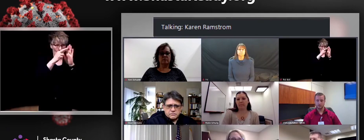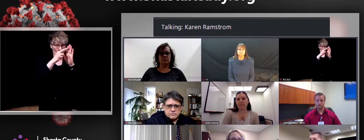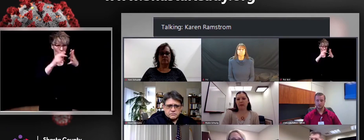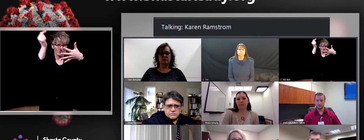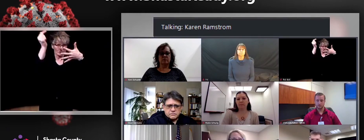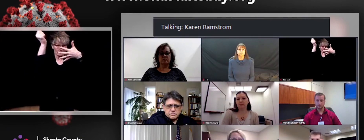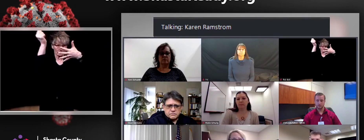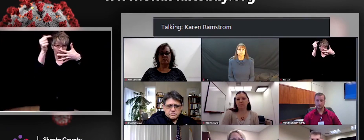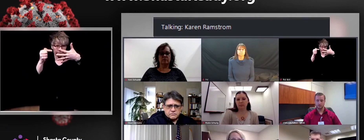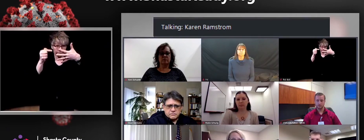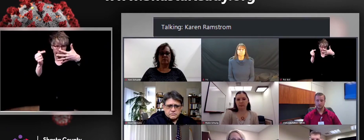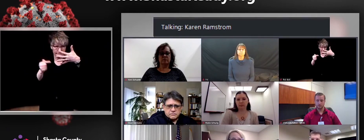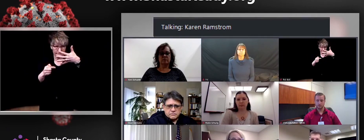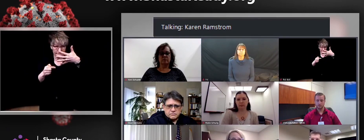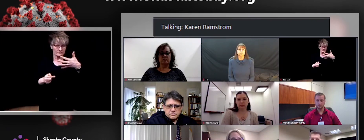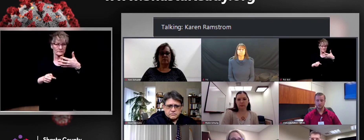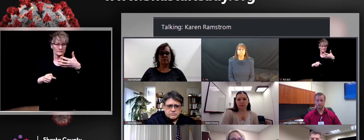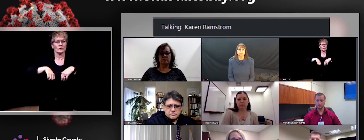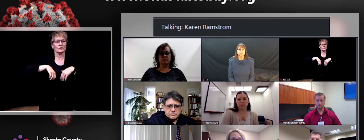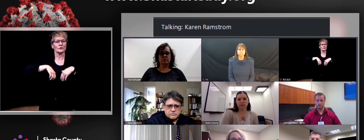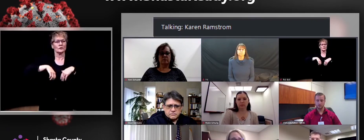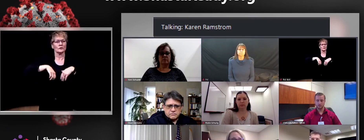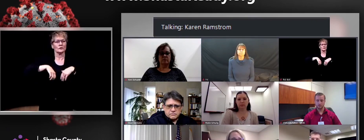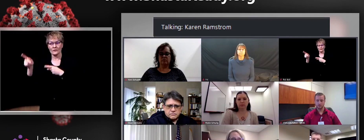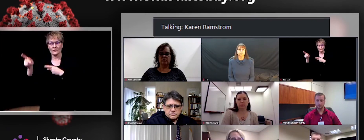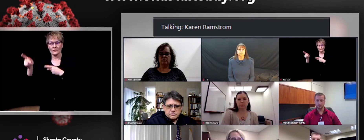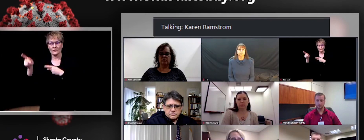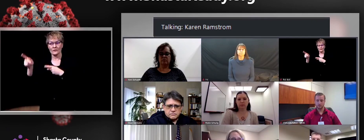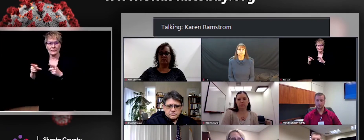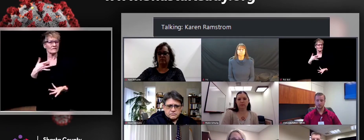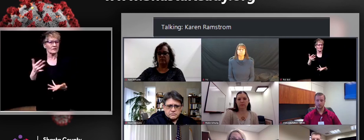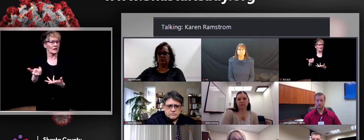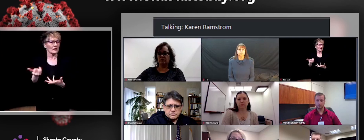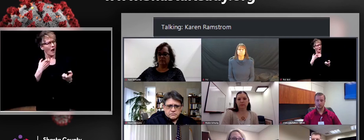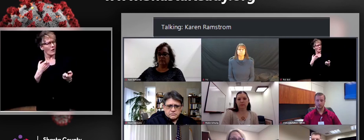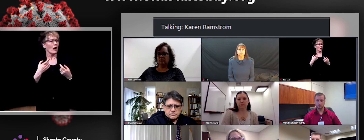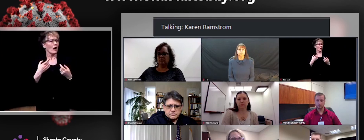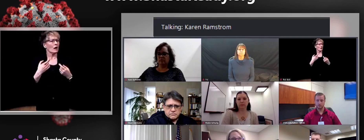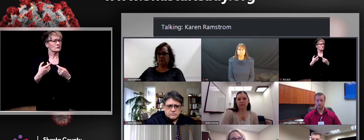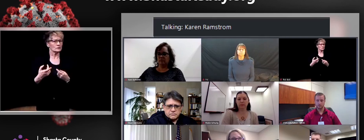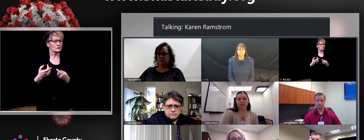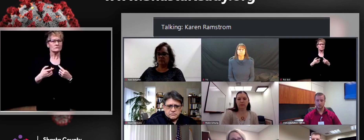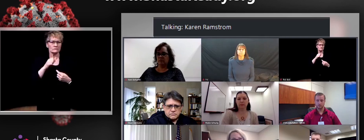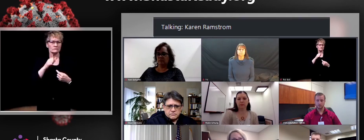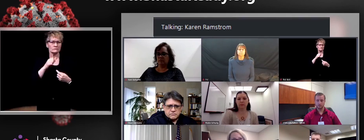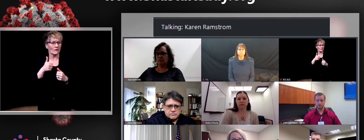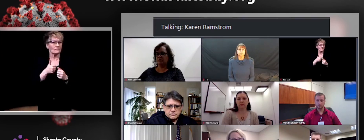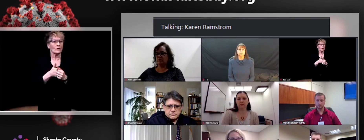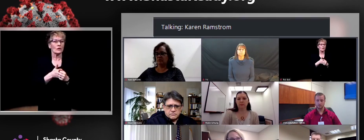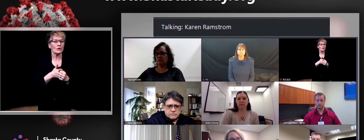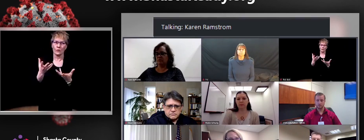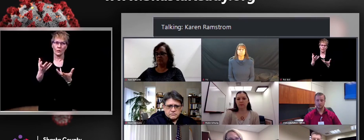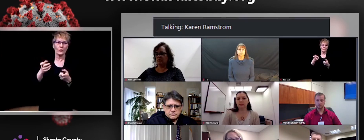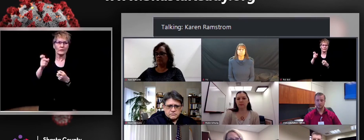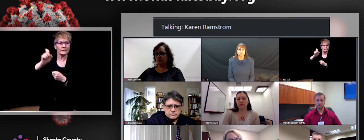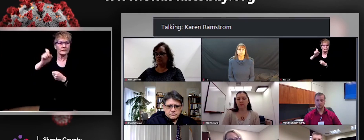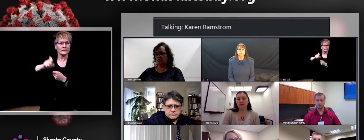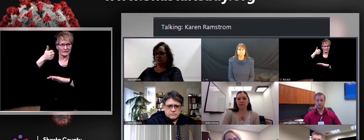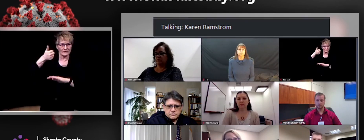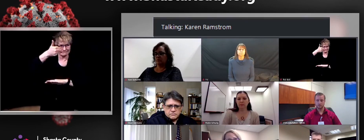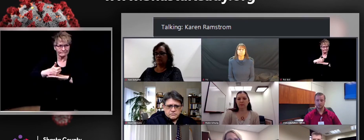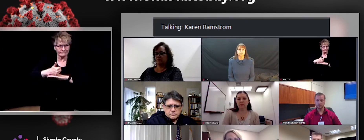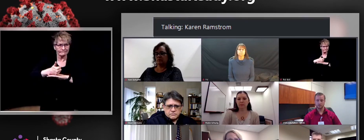views. And so we will, plan to share that with staff so that they're well aware as well going